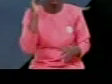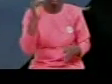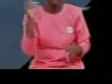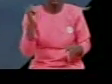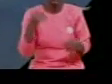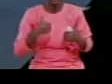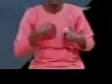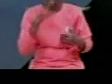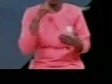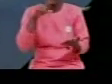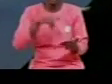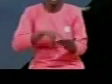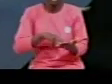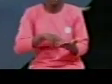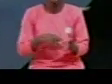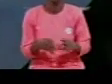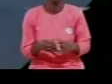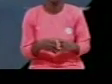recorded.